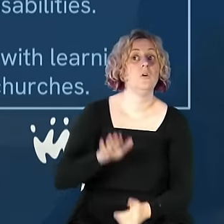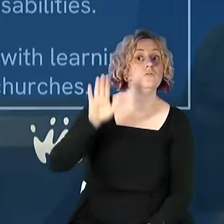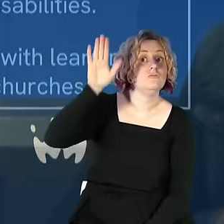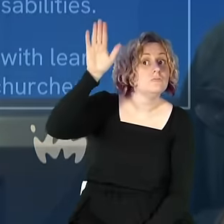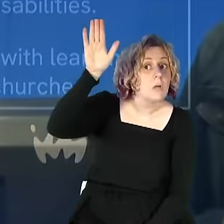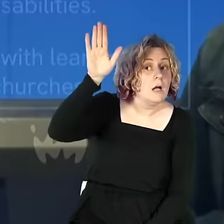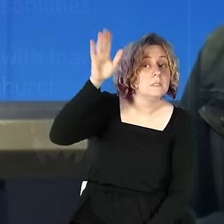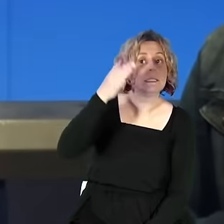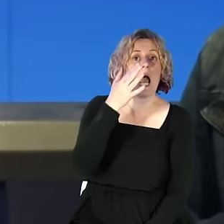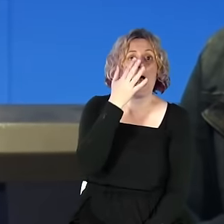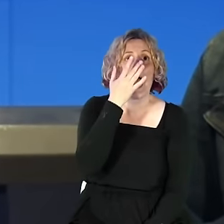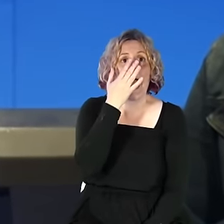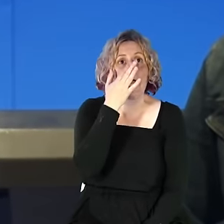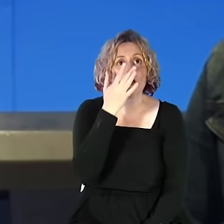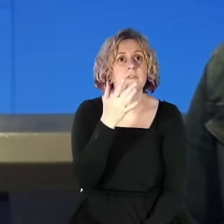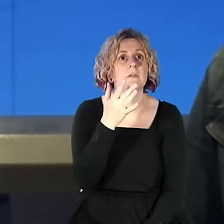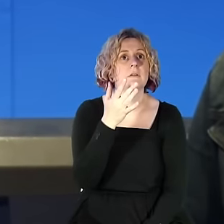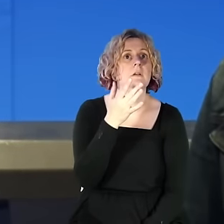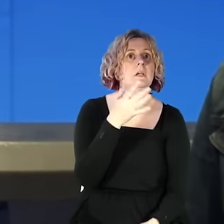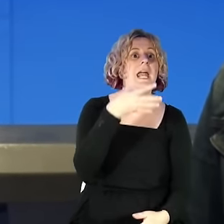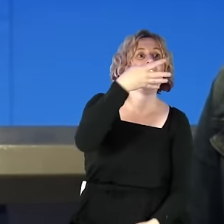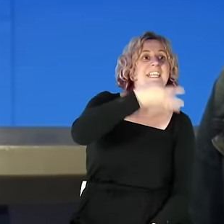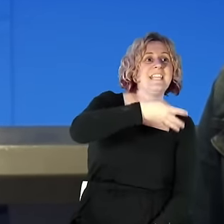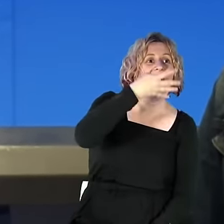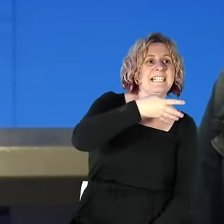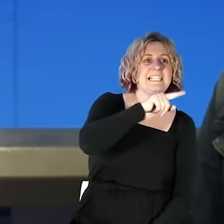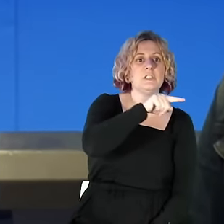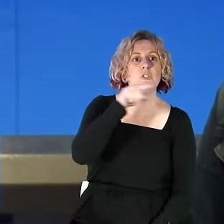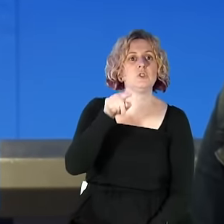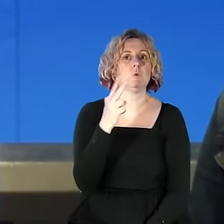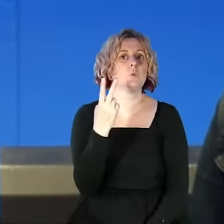you're between the ripe old age of 19 and